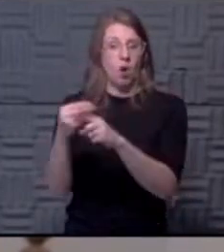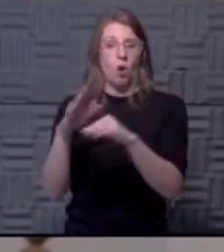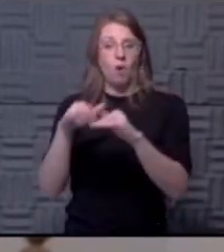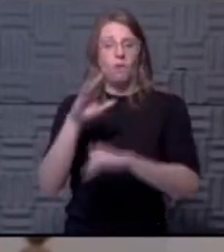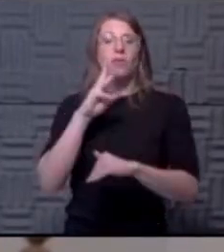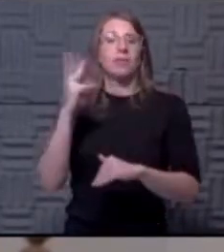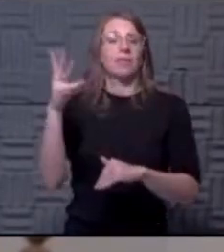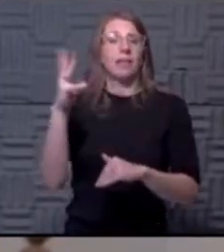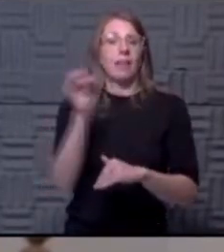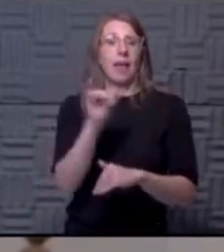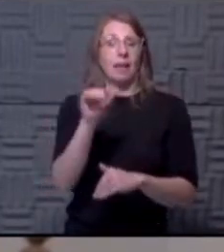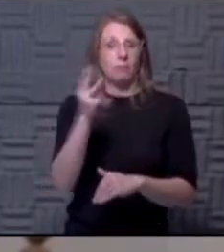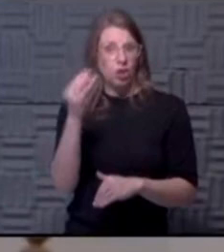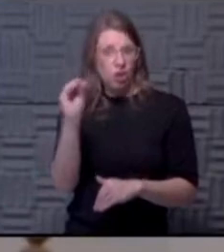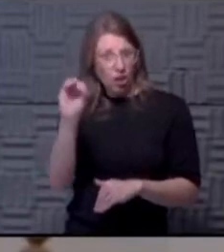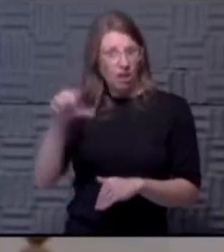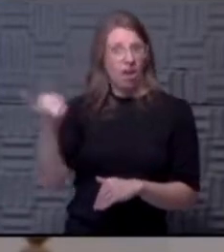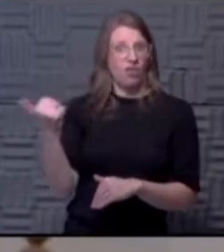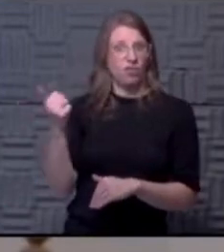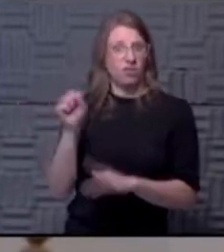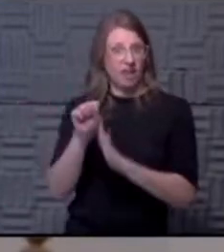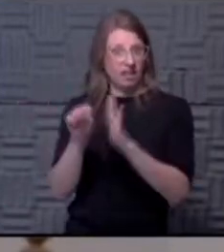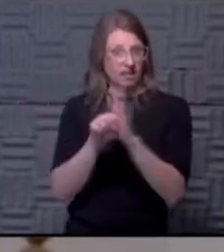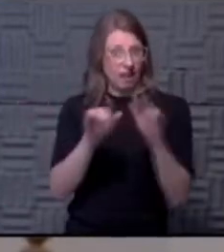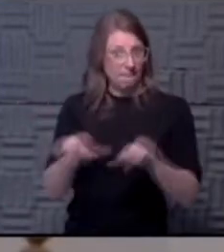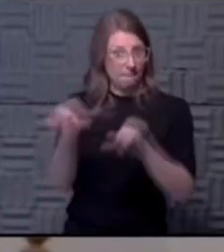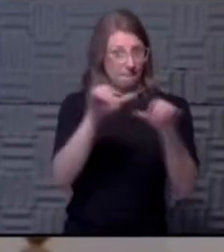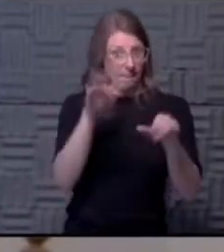in April, like Missouri and other states?